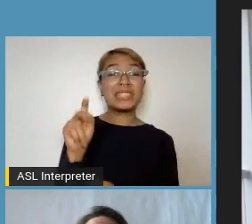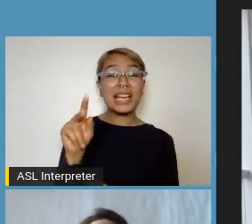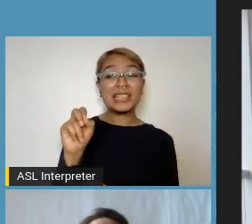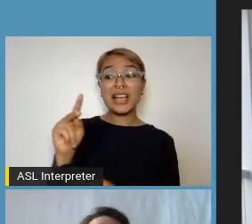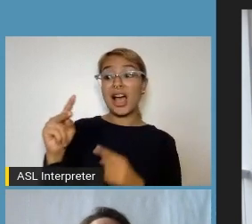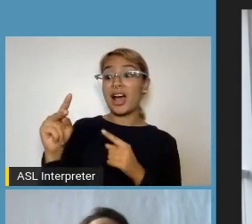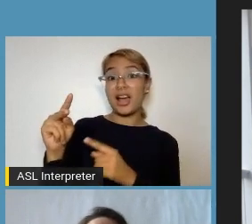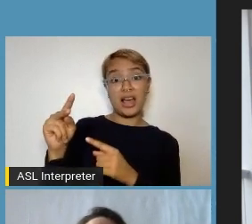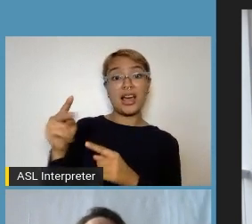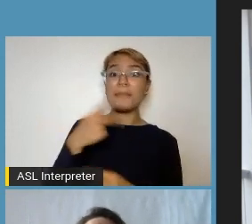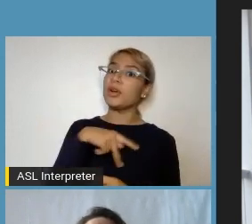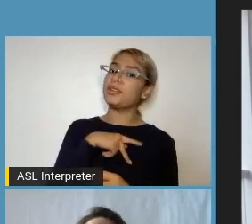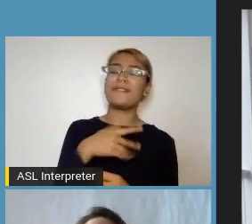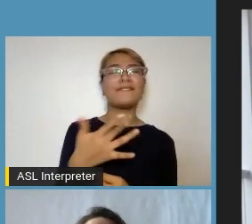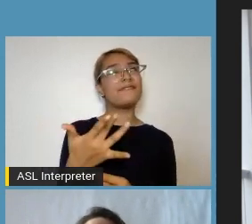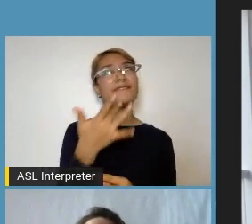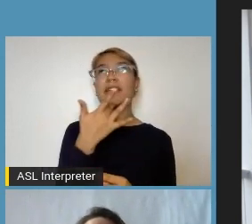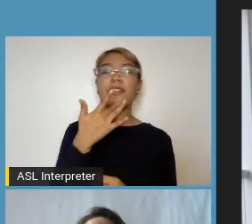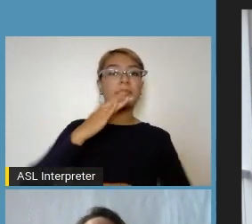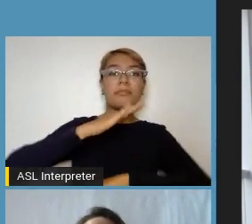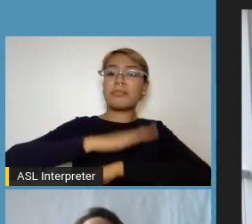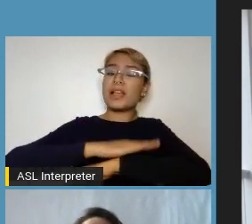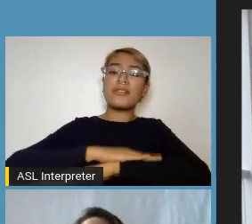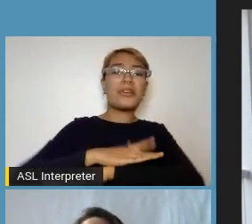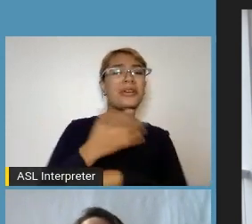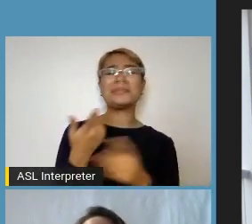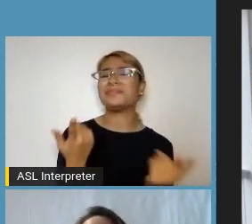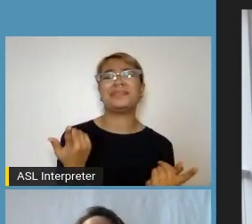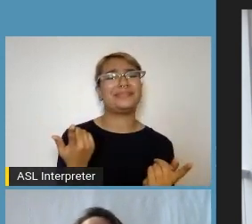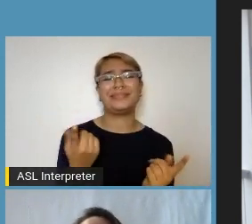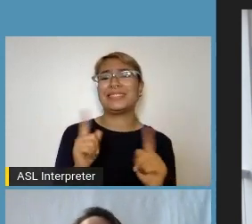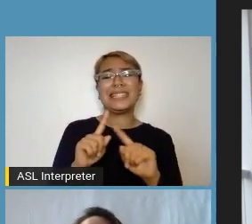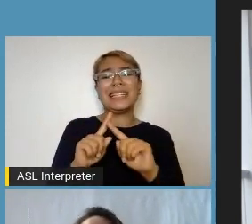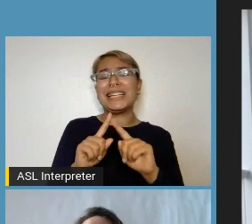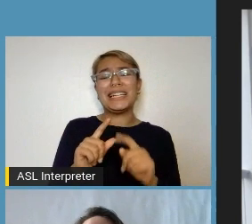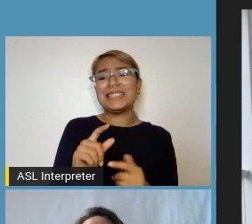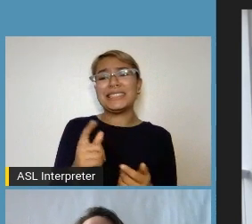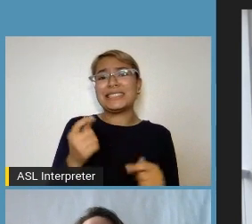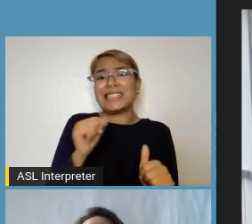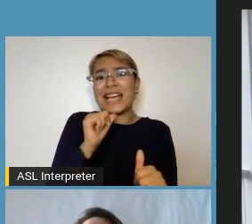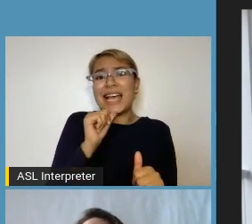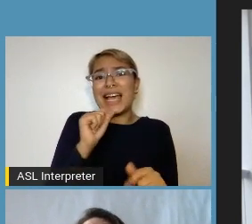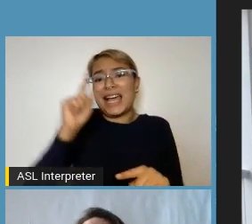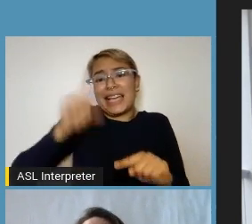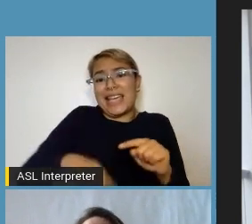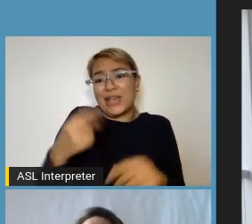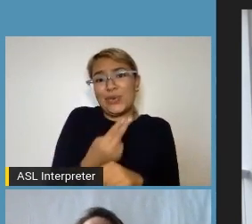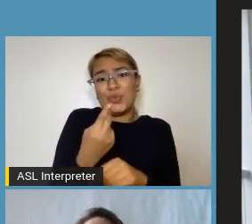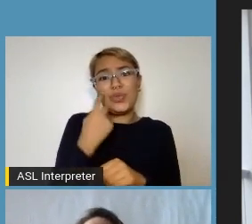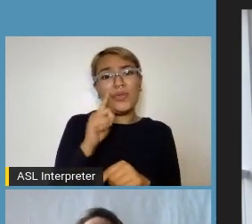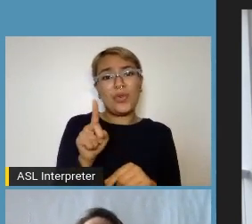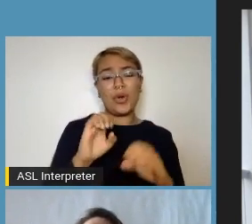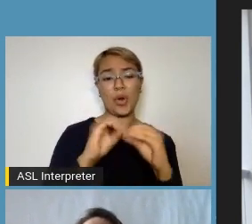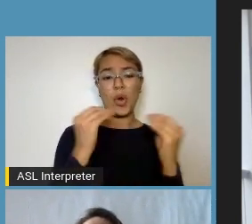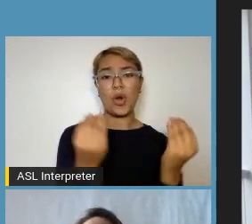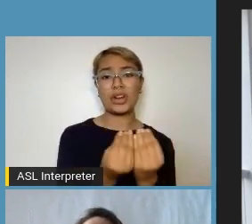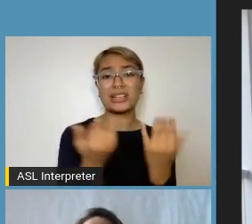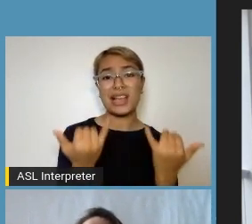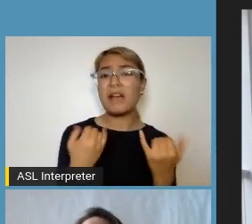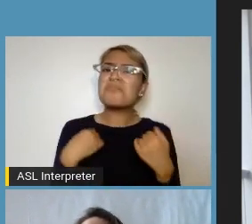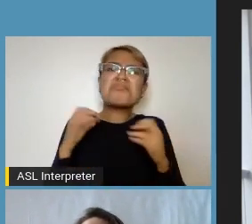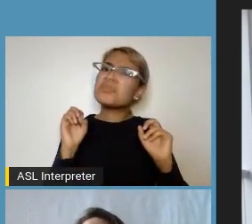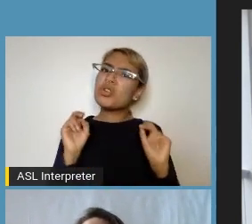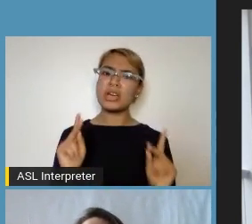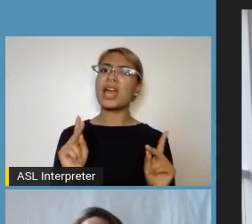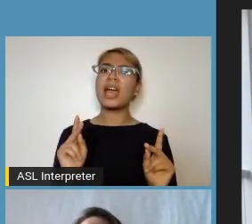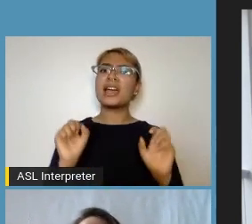personal favorite platform, it's just not something that fits our organization at the moment. And that's okay. We can